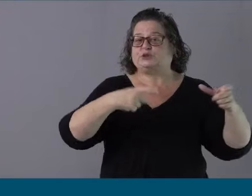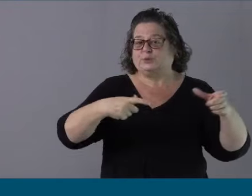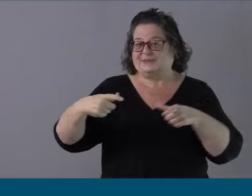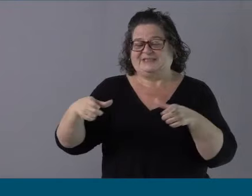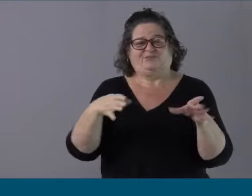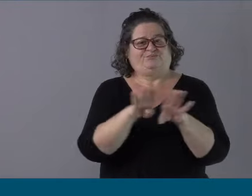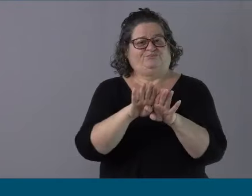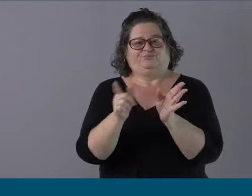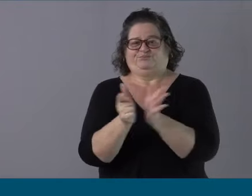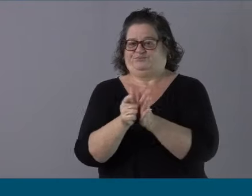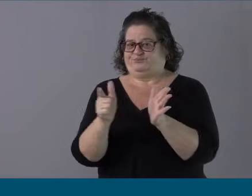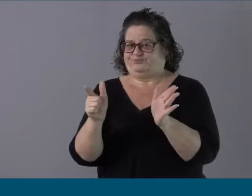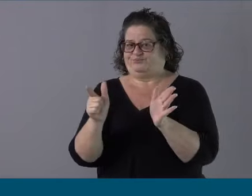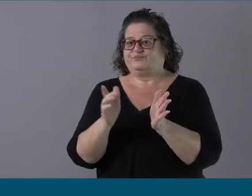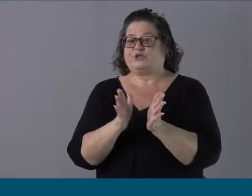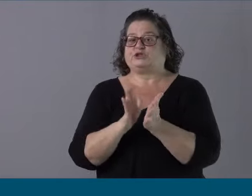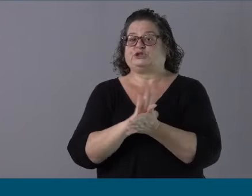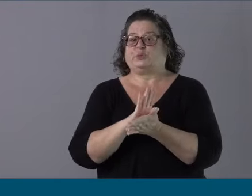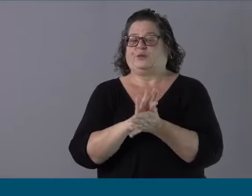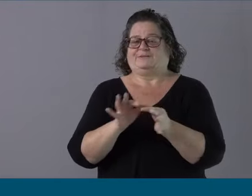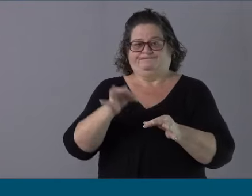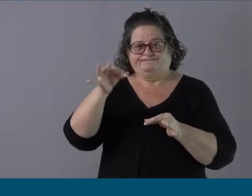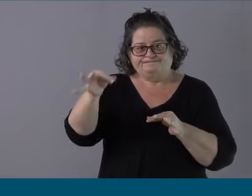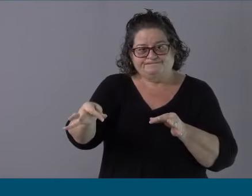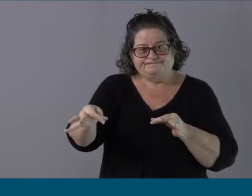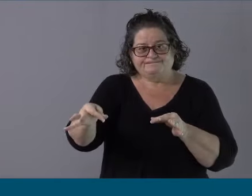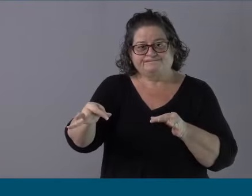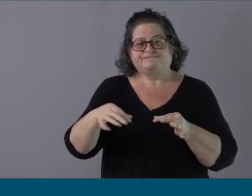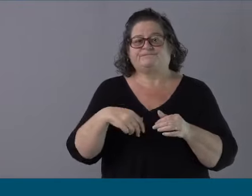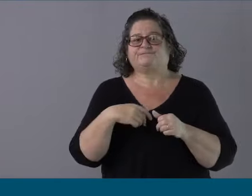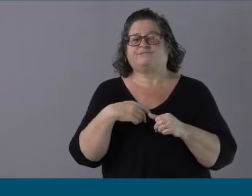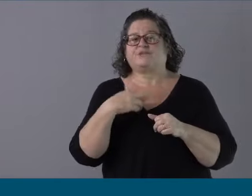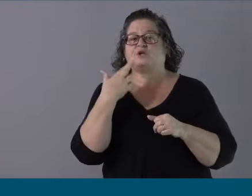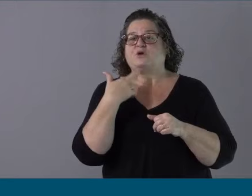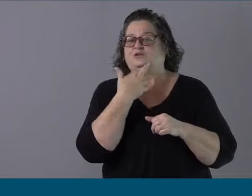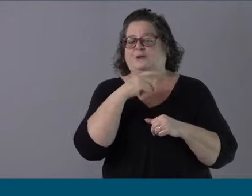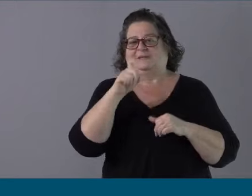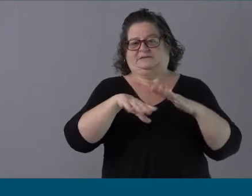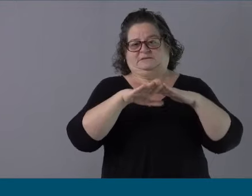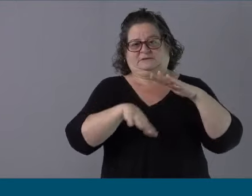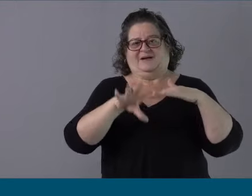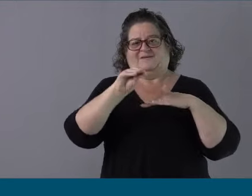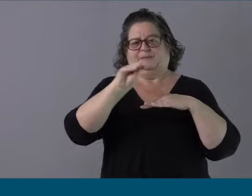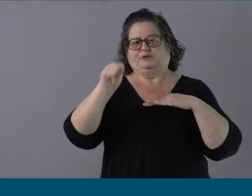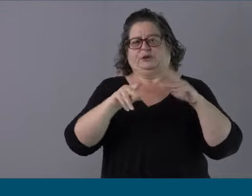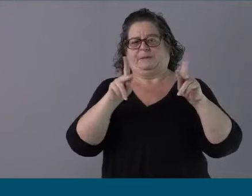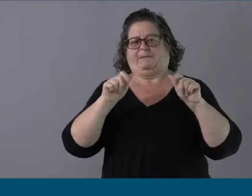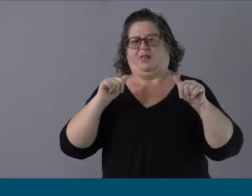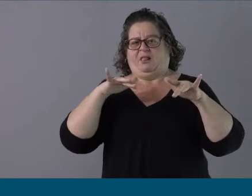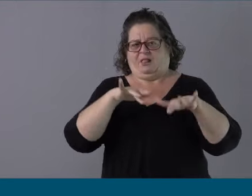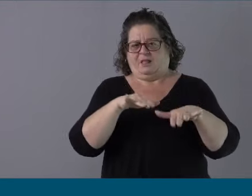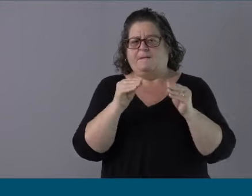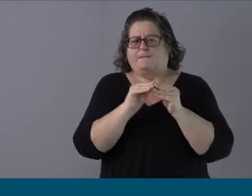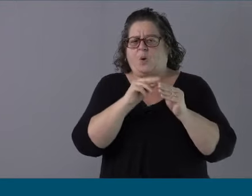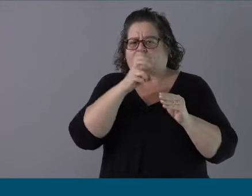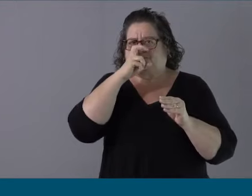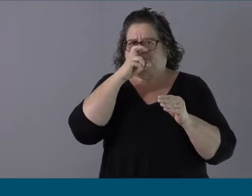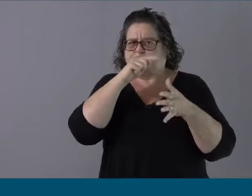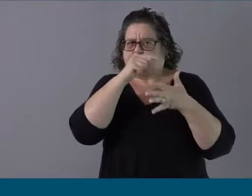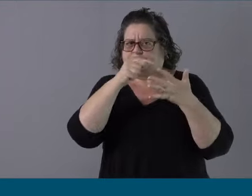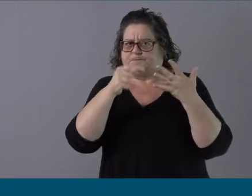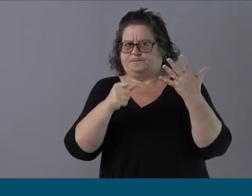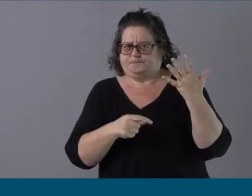50% with much tighter guidance. What we've been in